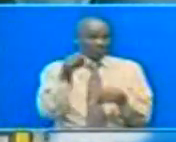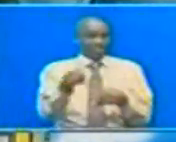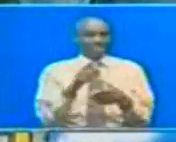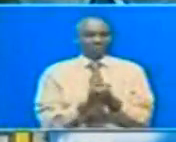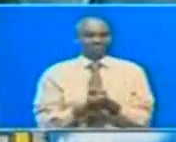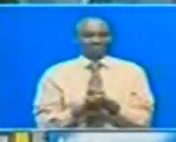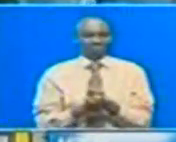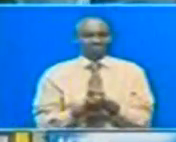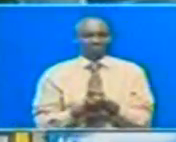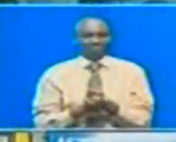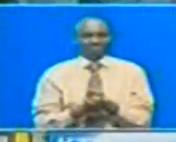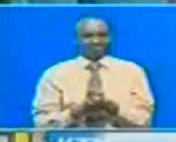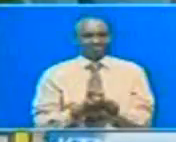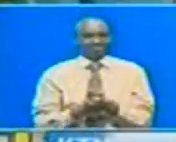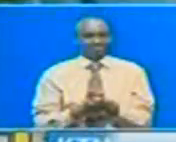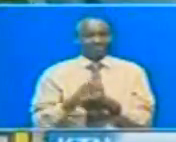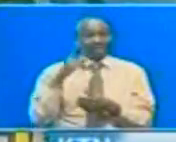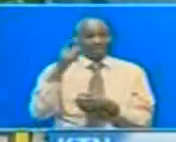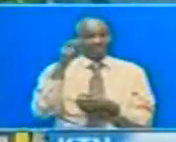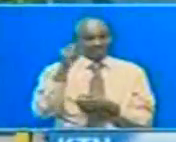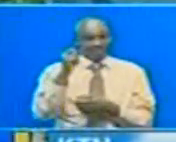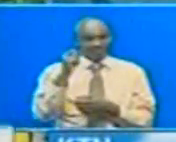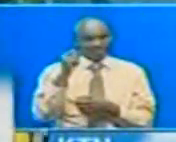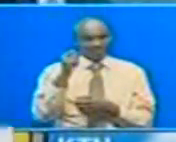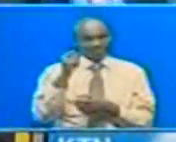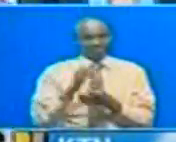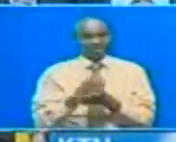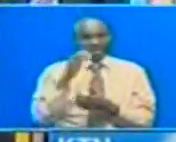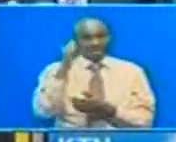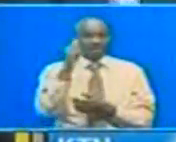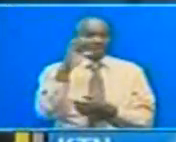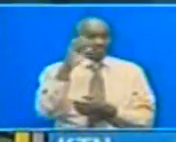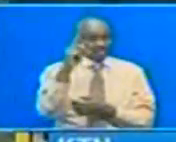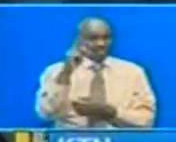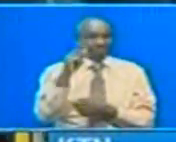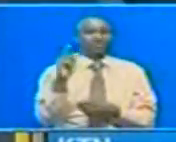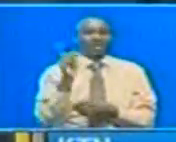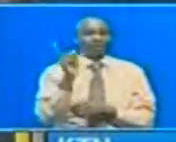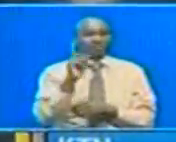today. Sharon Momanyi, KTN, at the All Saints Cathedral Church, Nairobi.